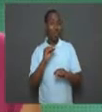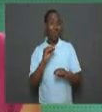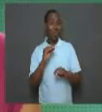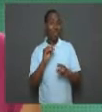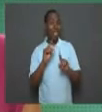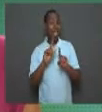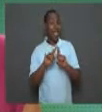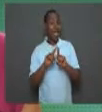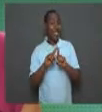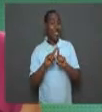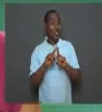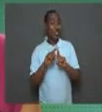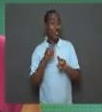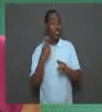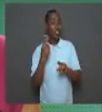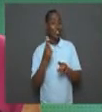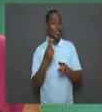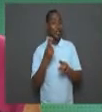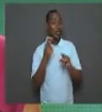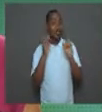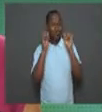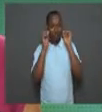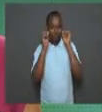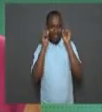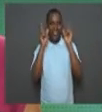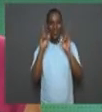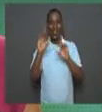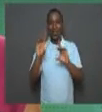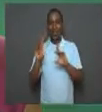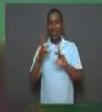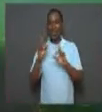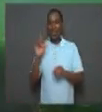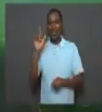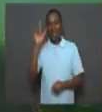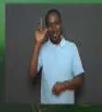terms used in Linnaeus's classification.